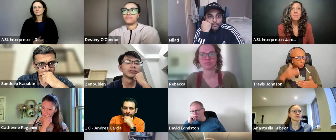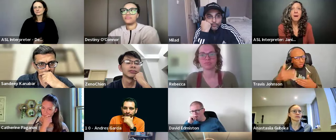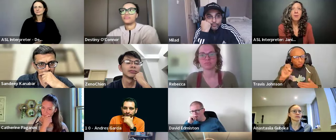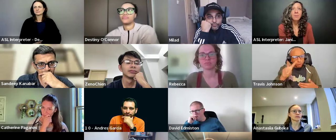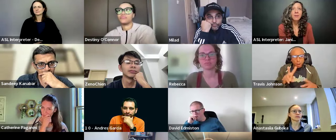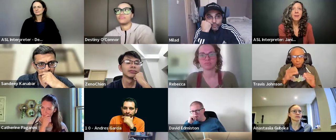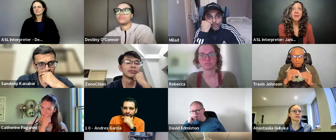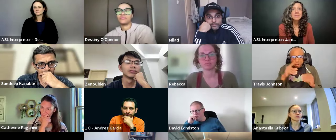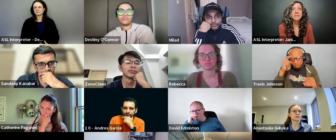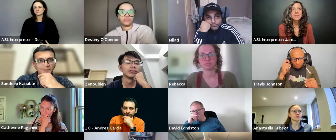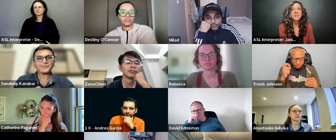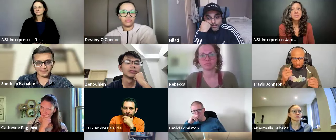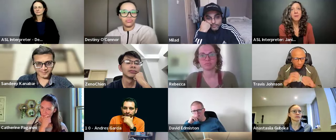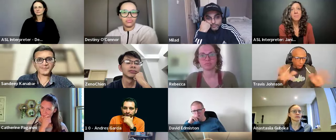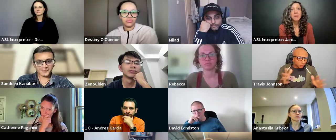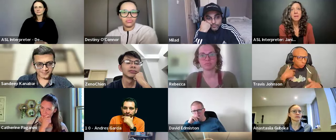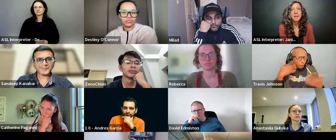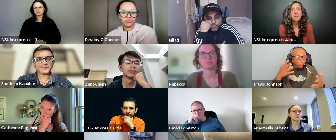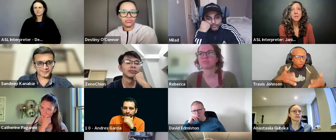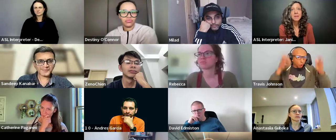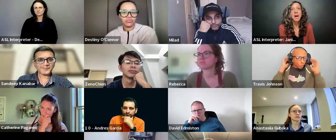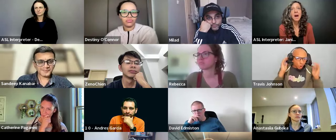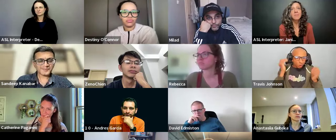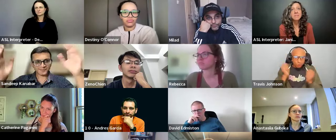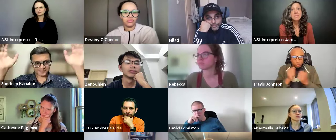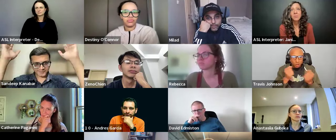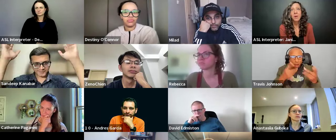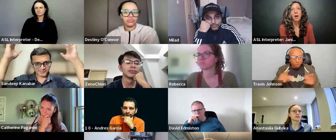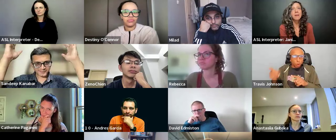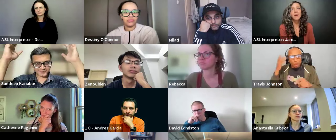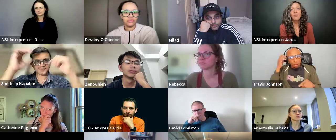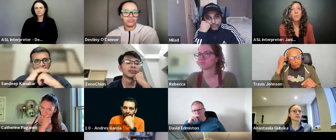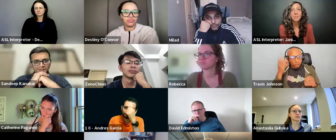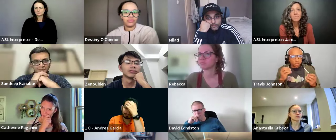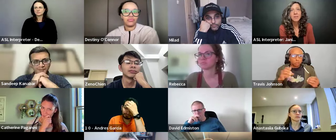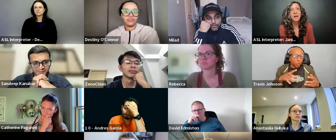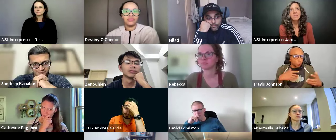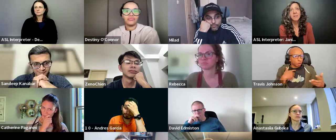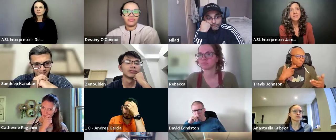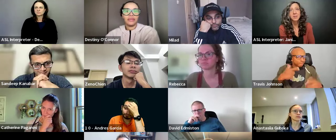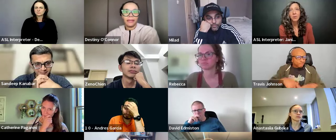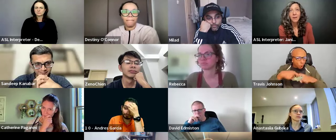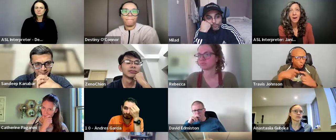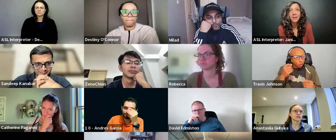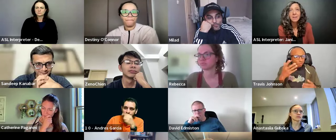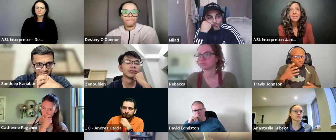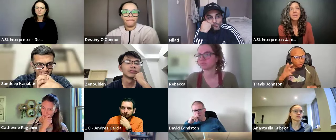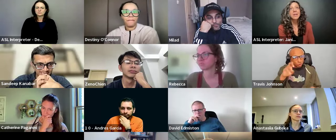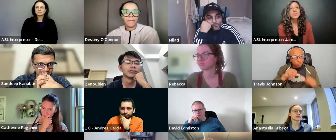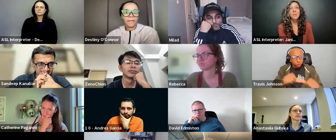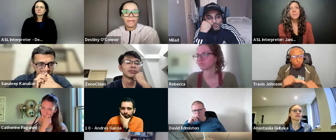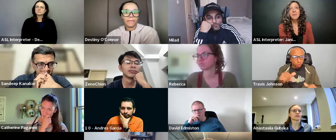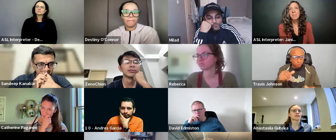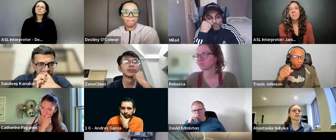I'm thinking about canceling the next November meeting because obviously we're already overwhelmed with a lot of things that are going